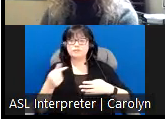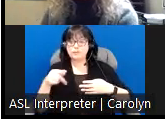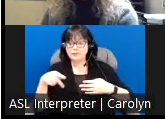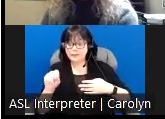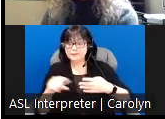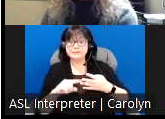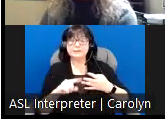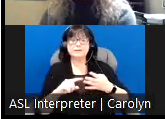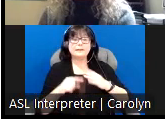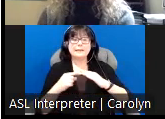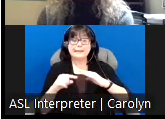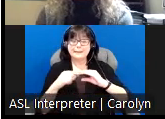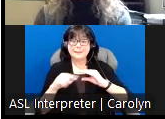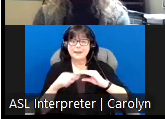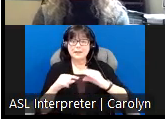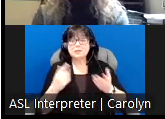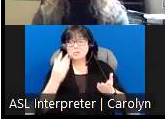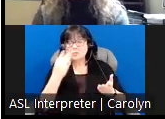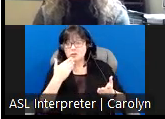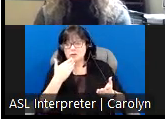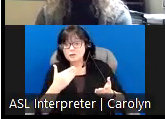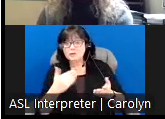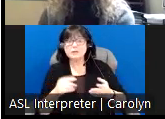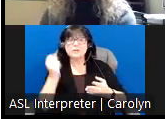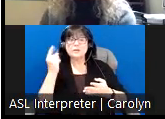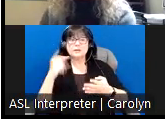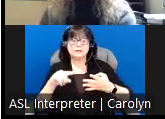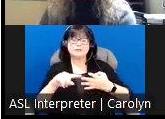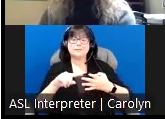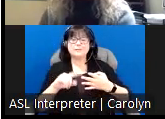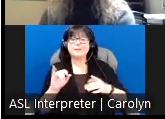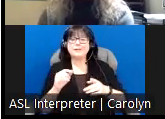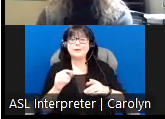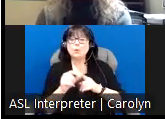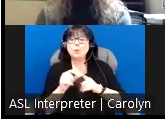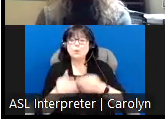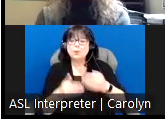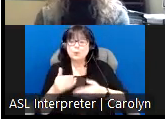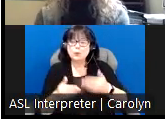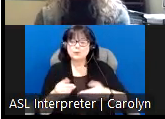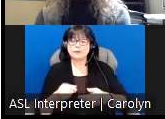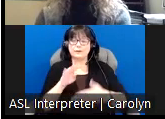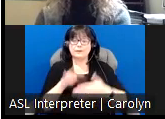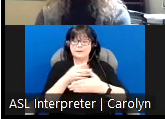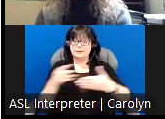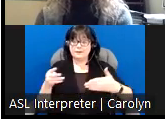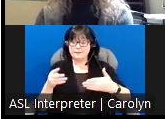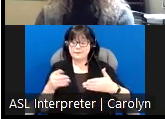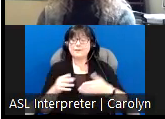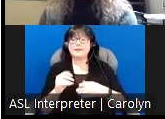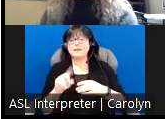email. However, this student might need to brush up on word processing, spreadsheets, and maybe some of the other